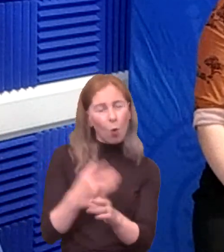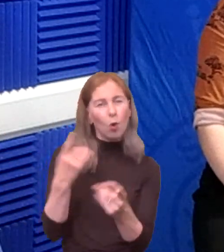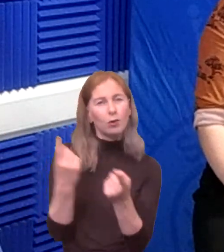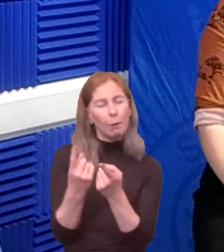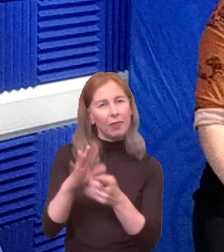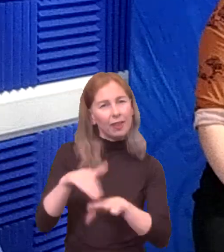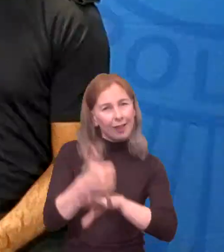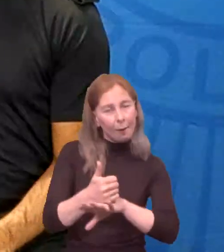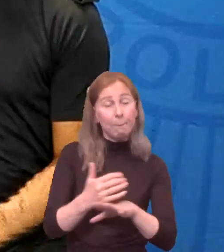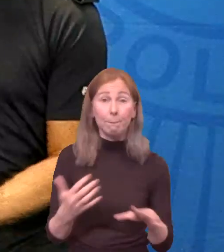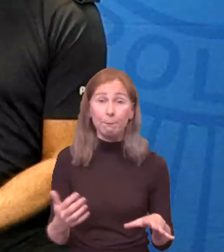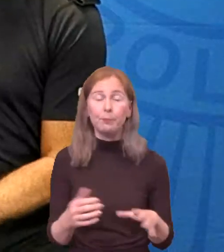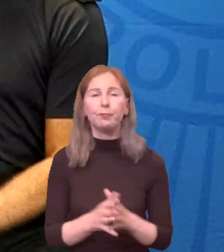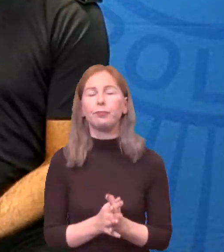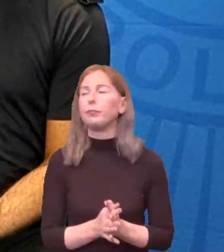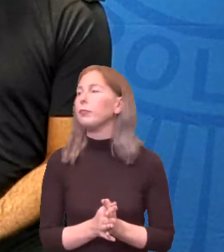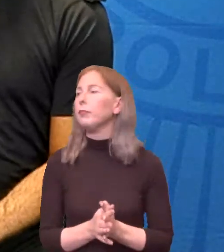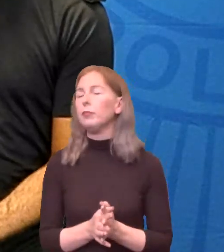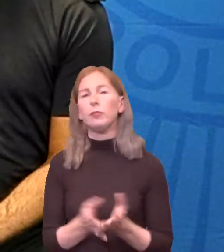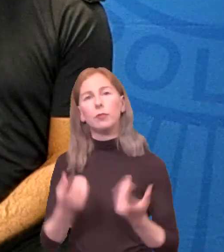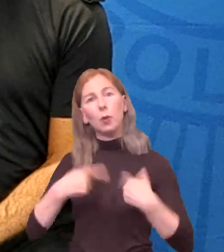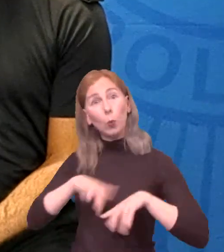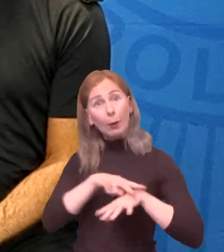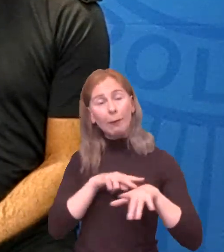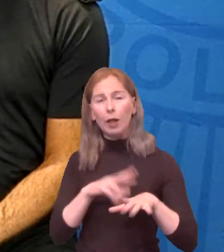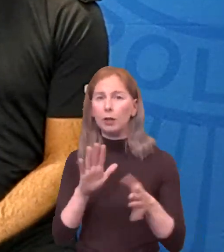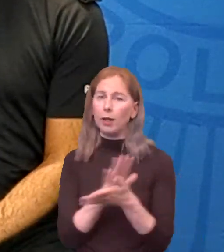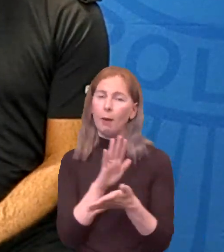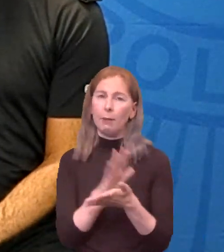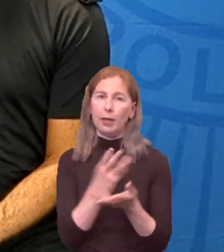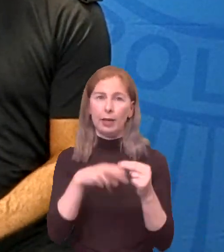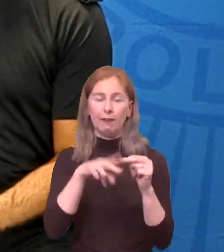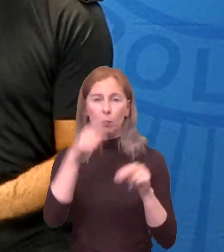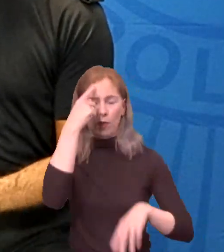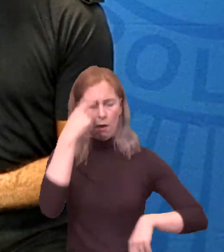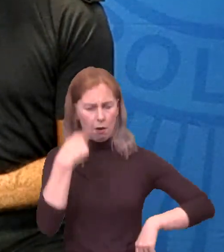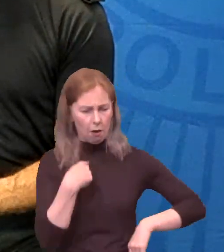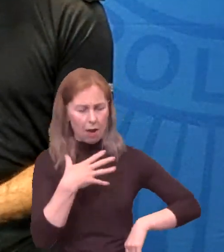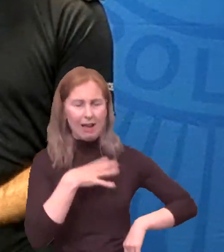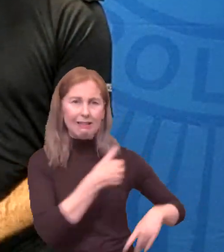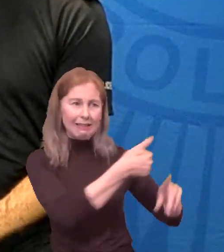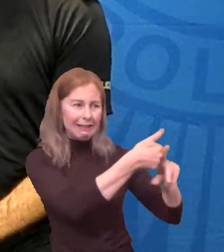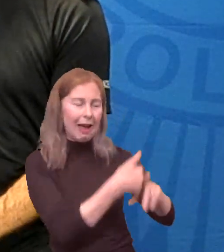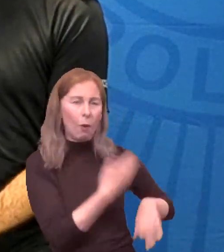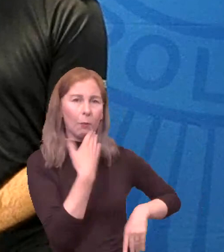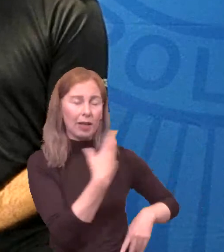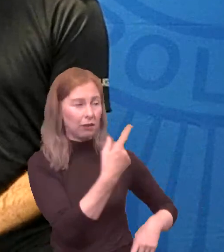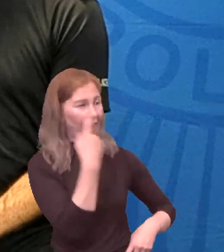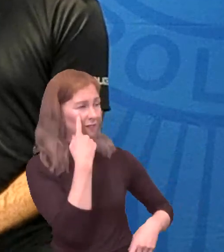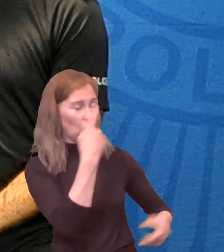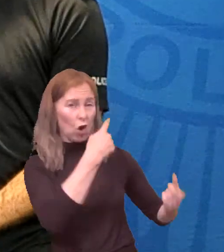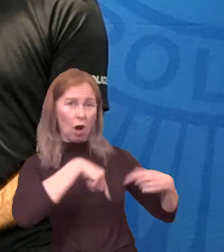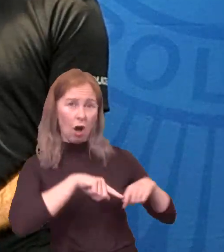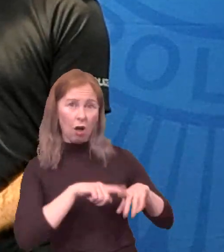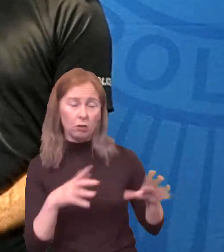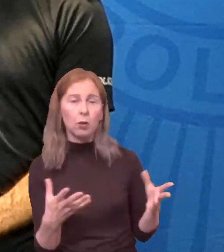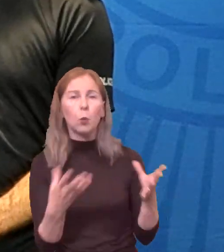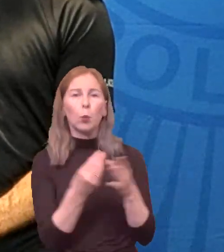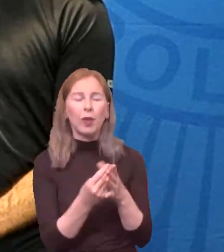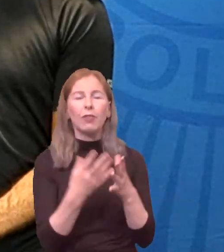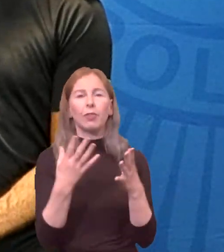we're happy if you need any help with that, please contact us, and we'll come out either with our docos, the design out crime